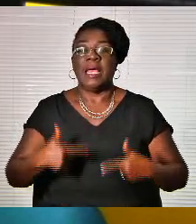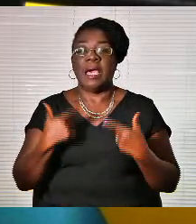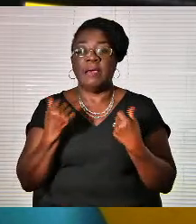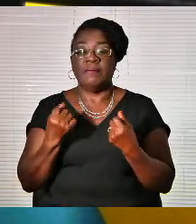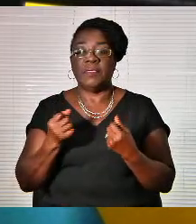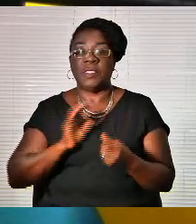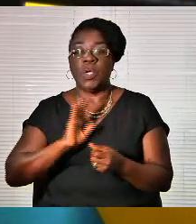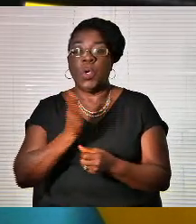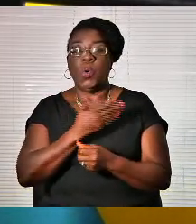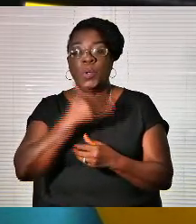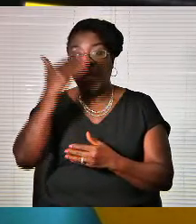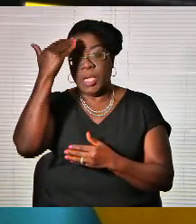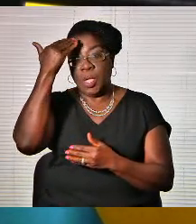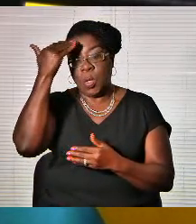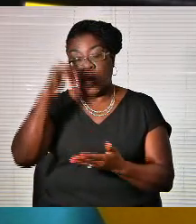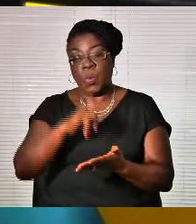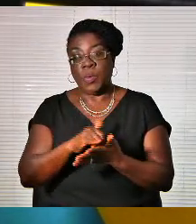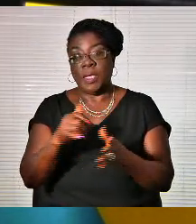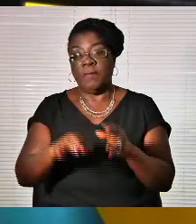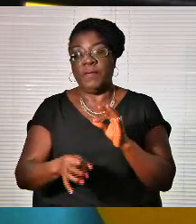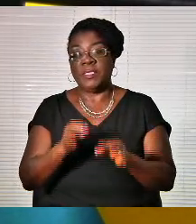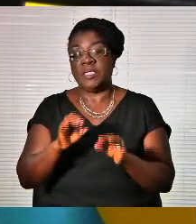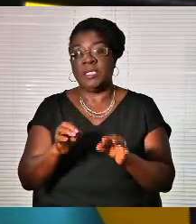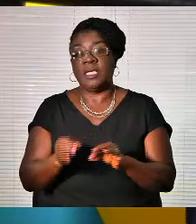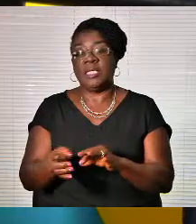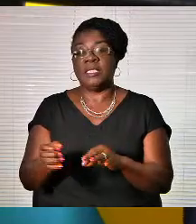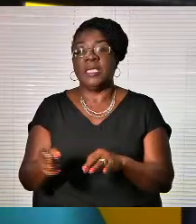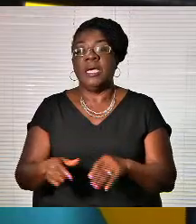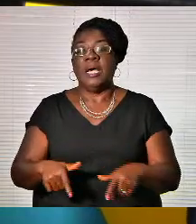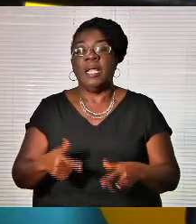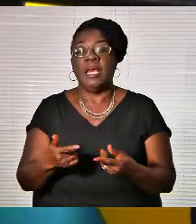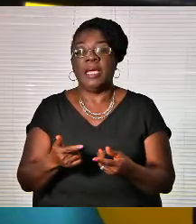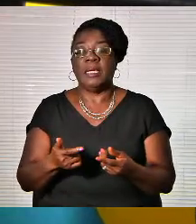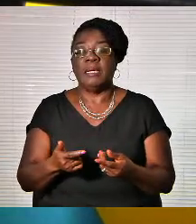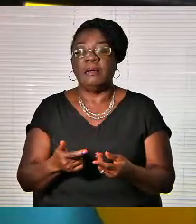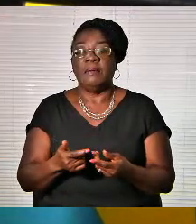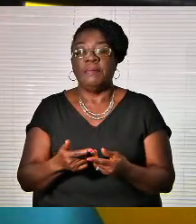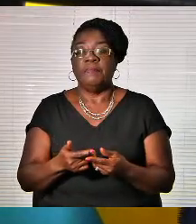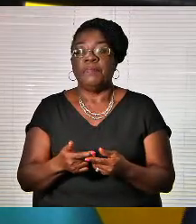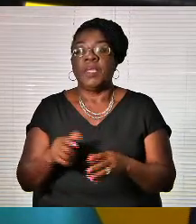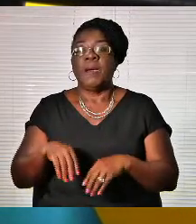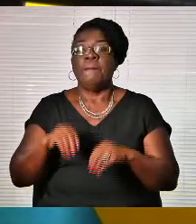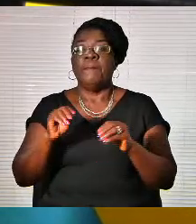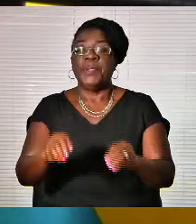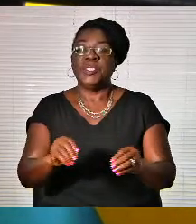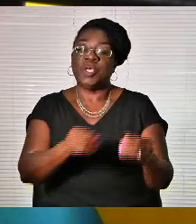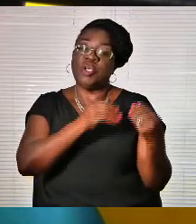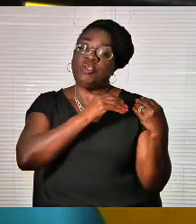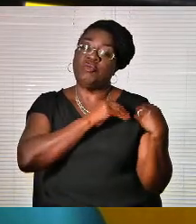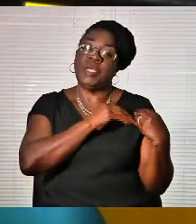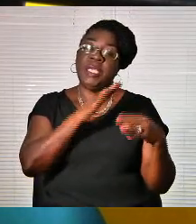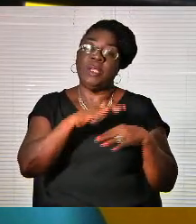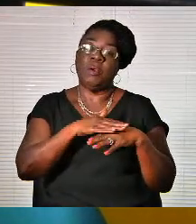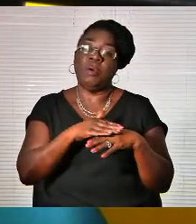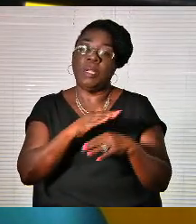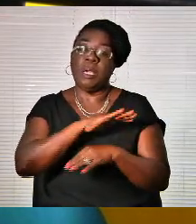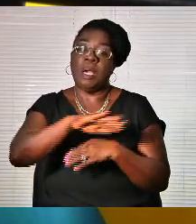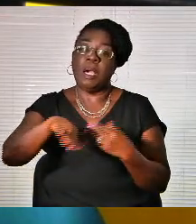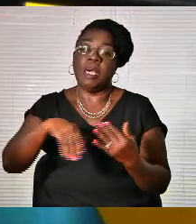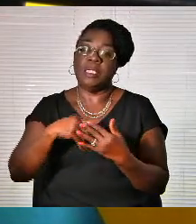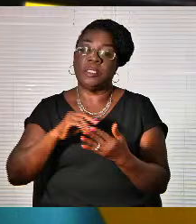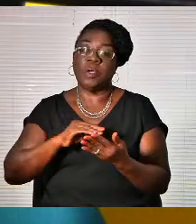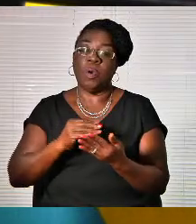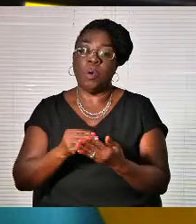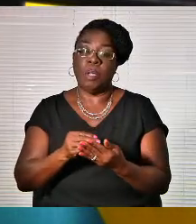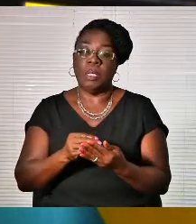We know that adjusting to life with COVID-19 and health matters in general puts a toll on us all,